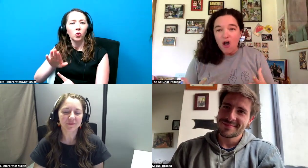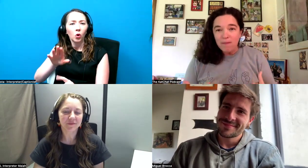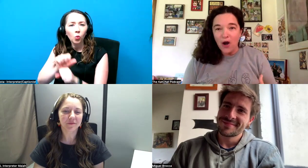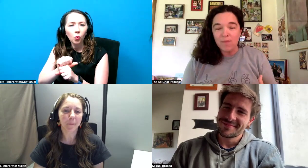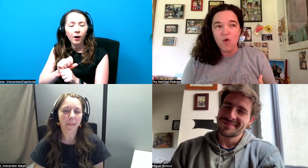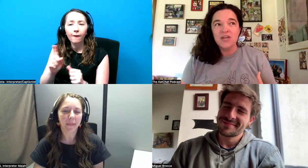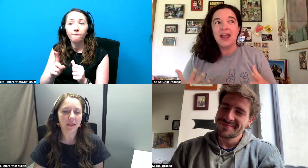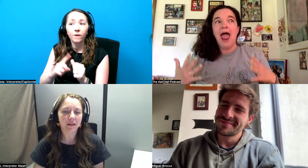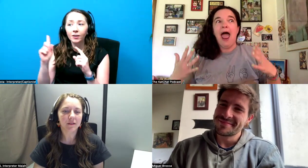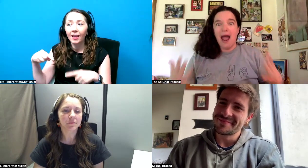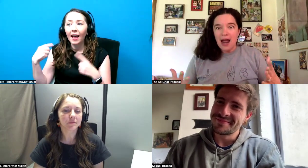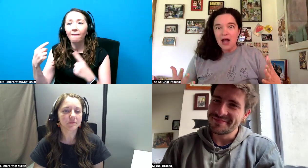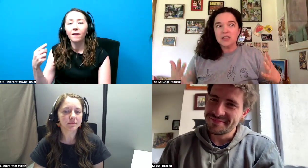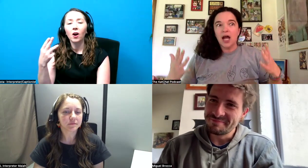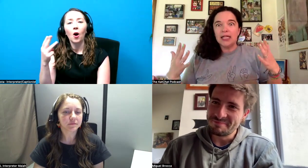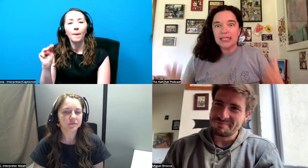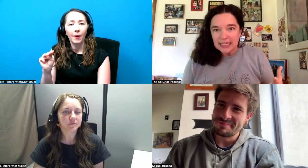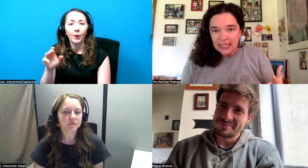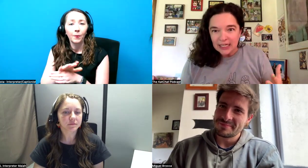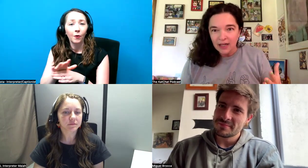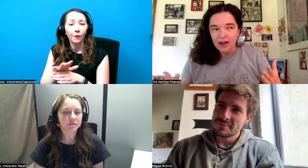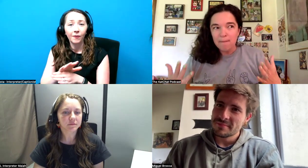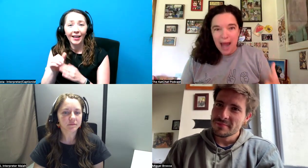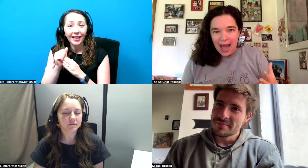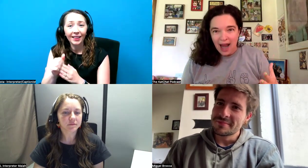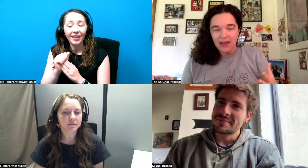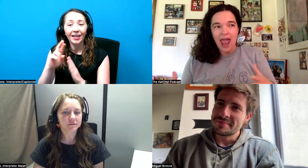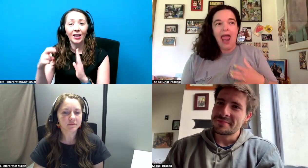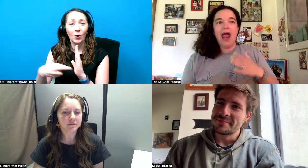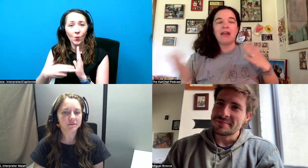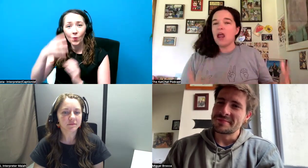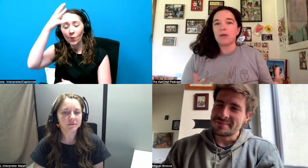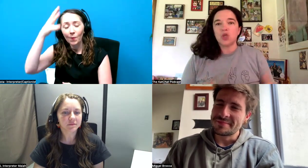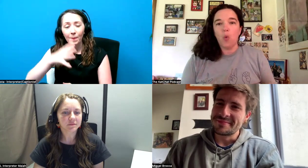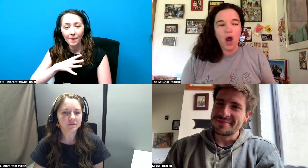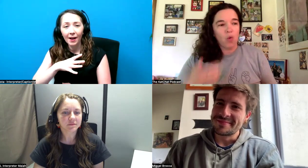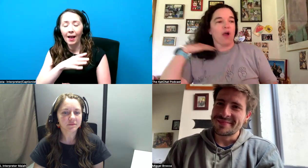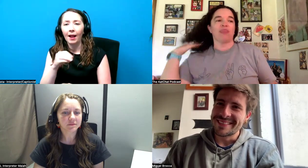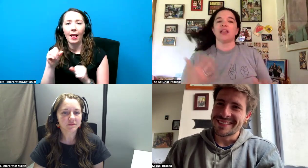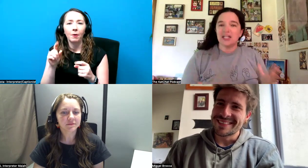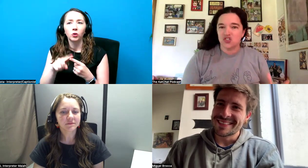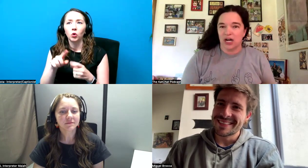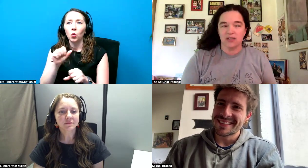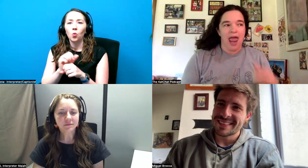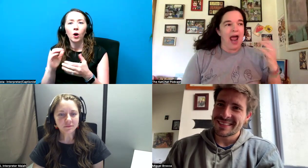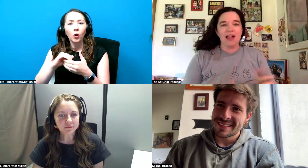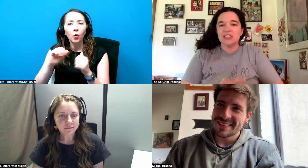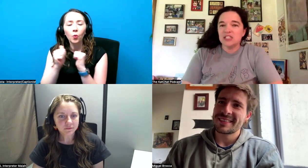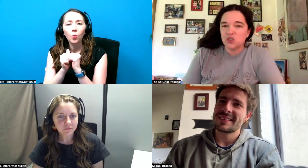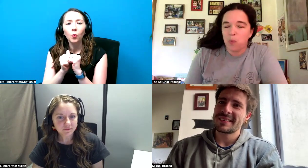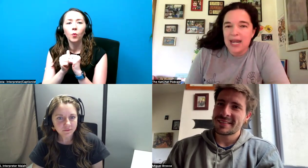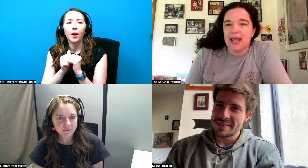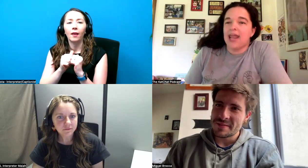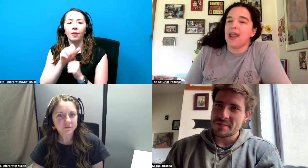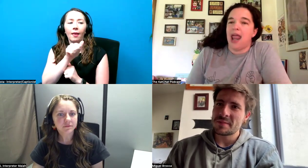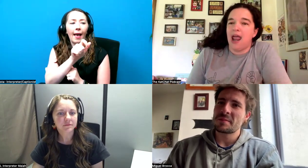ever Hallmark movie as a leading man and able to work with the legends